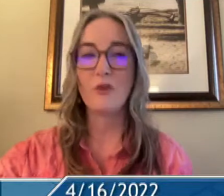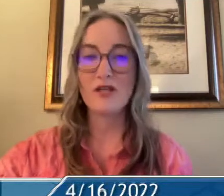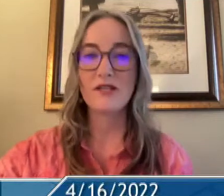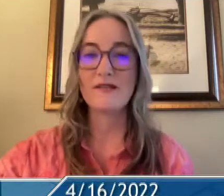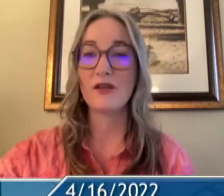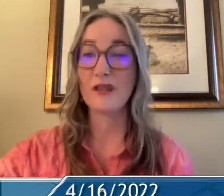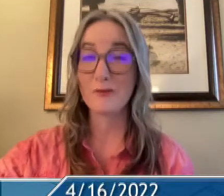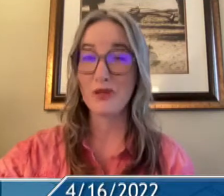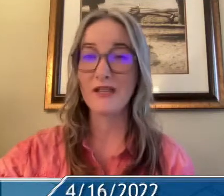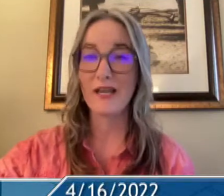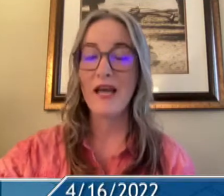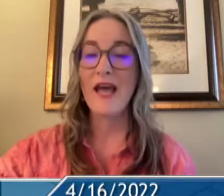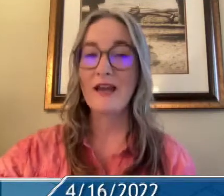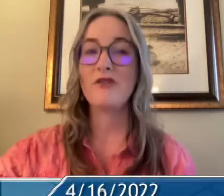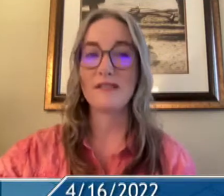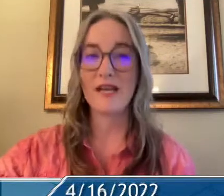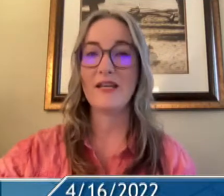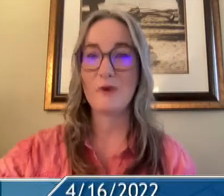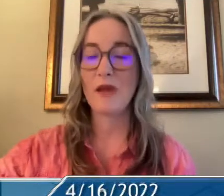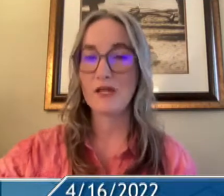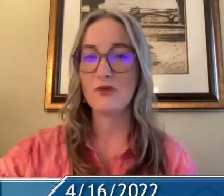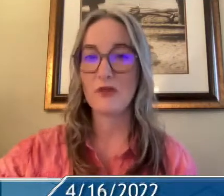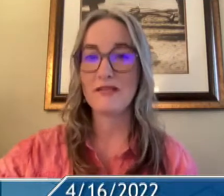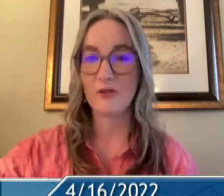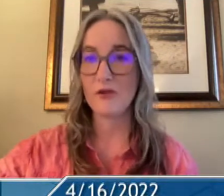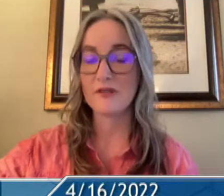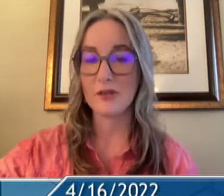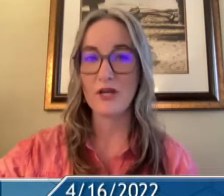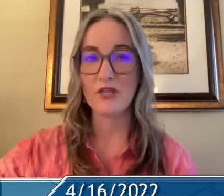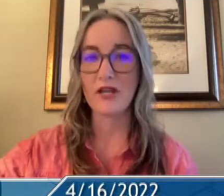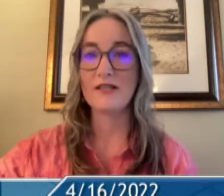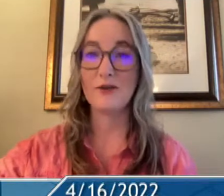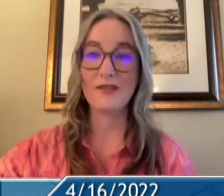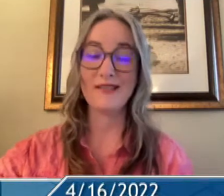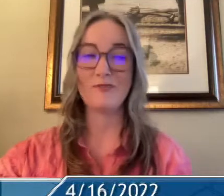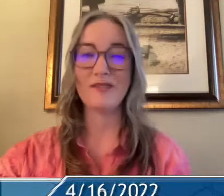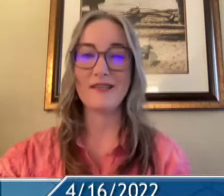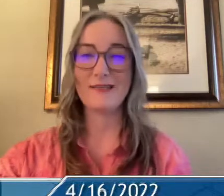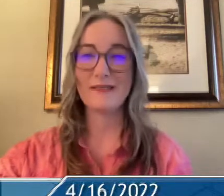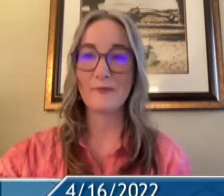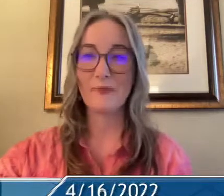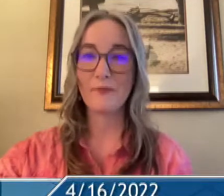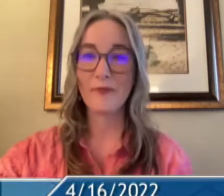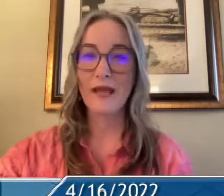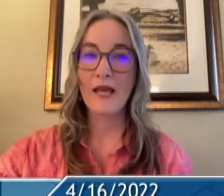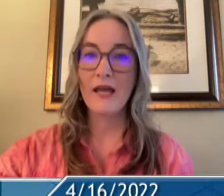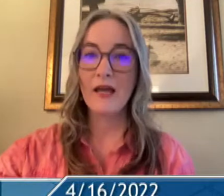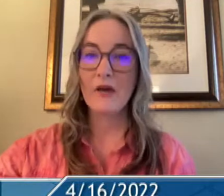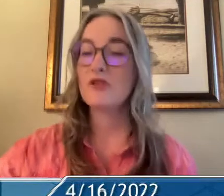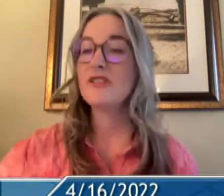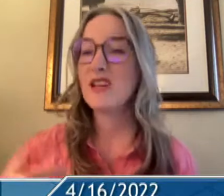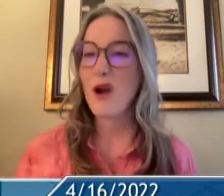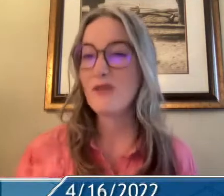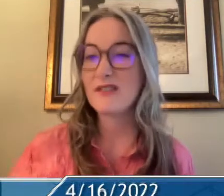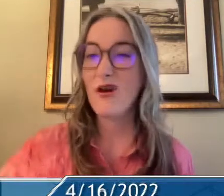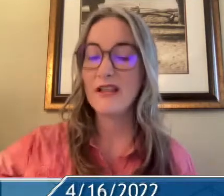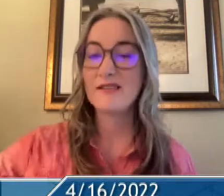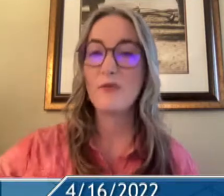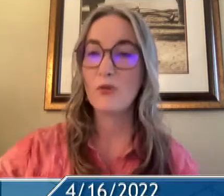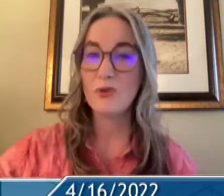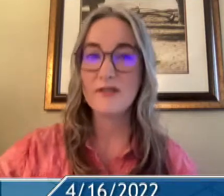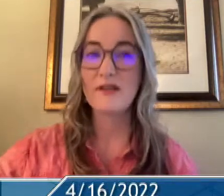your patience and your flexibility and understanding as we manage through this difficult situation to do the city's business. So just to ground us